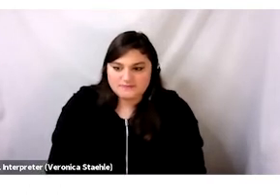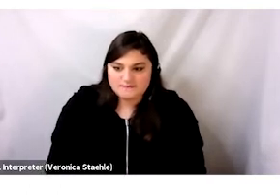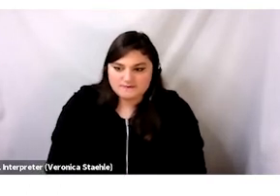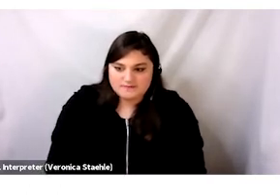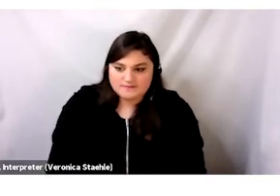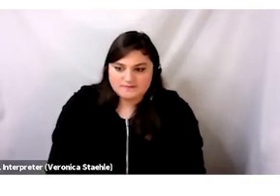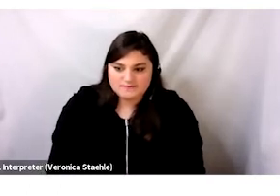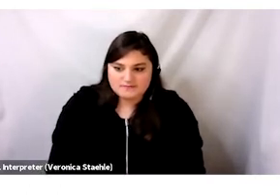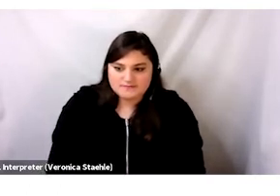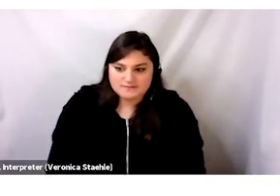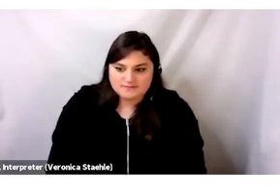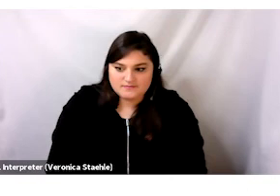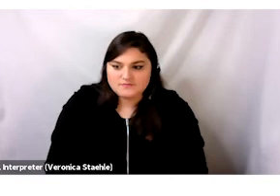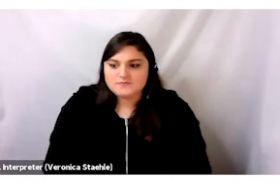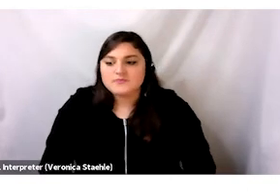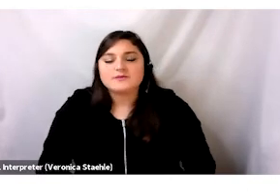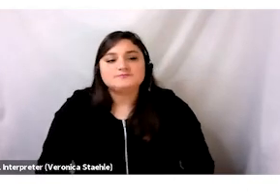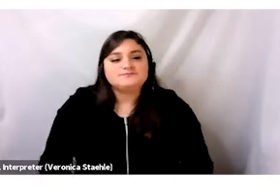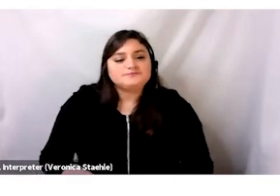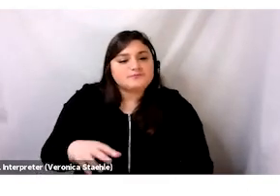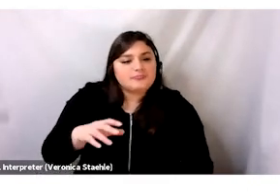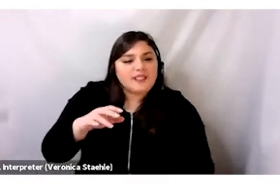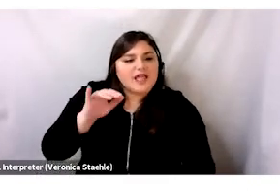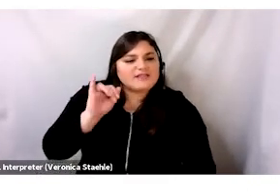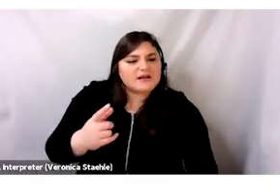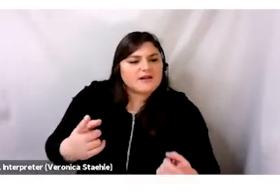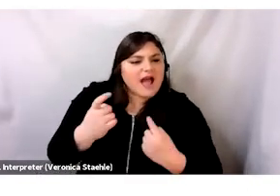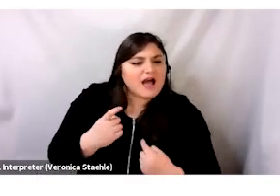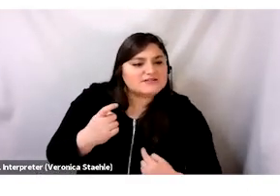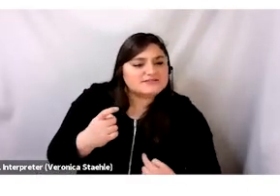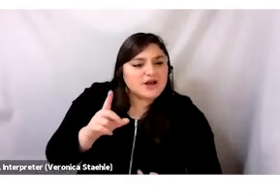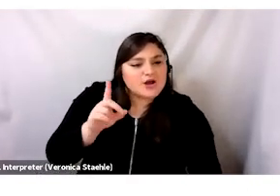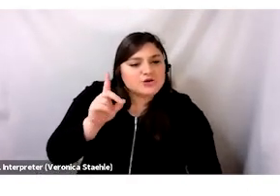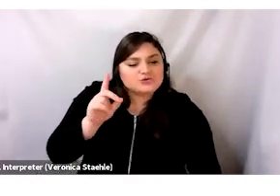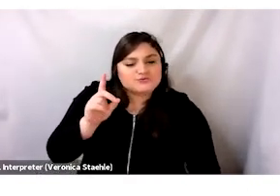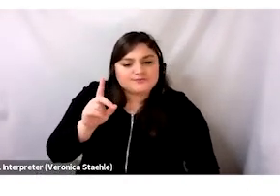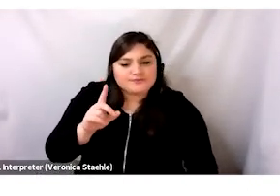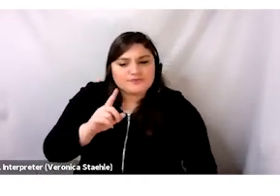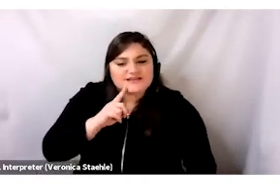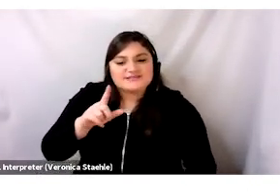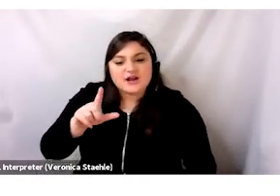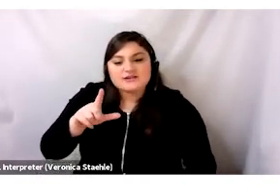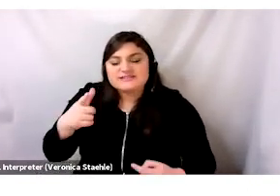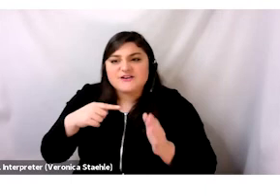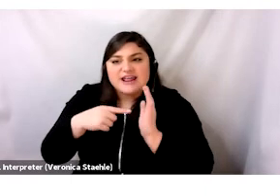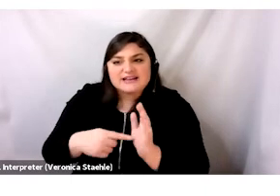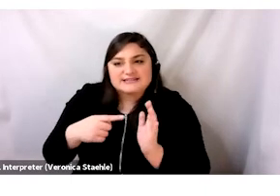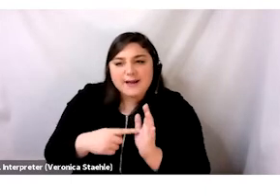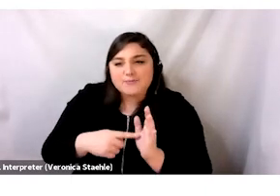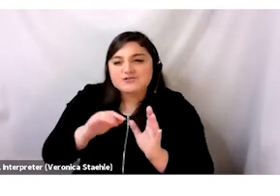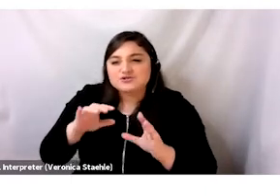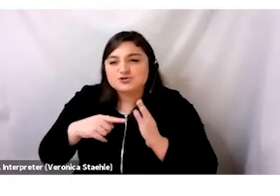And Miko Ono says, could you discuss the concepts of community that may be different from Sangha?